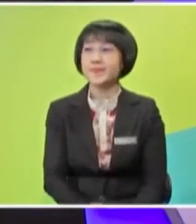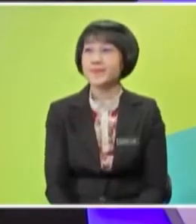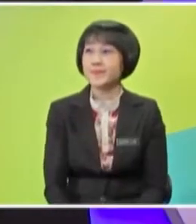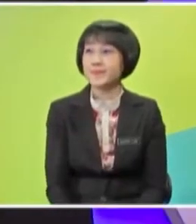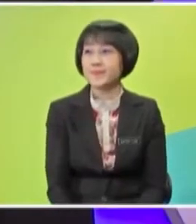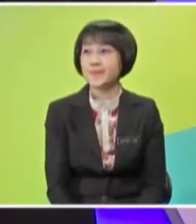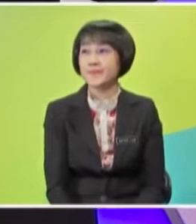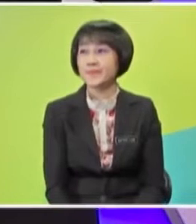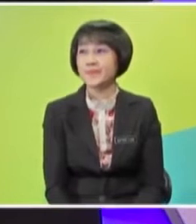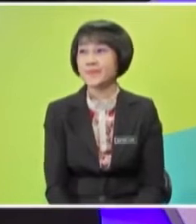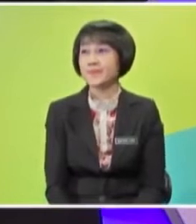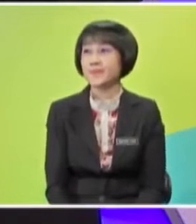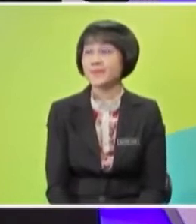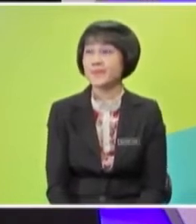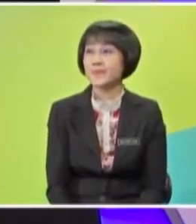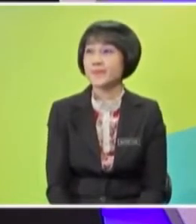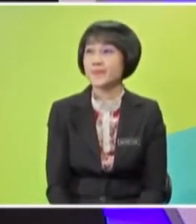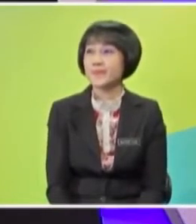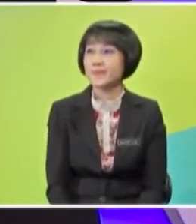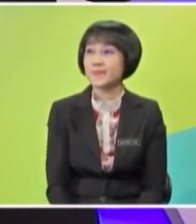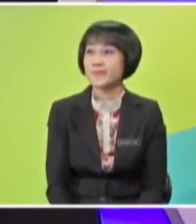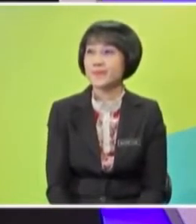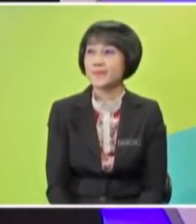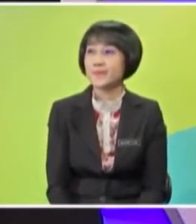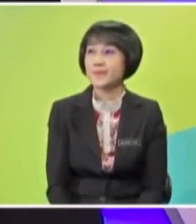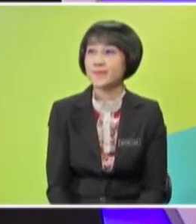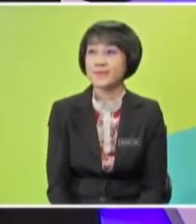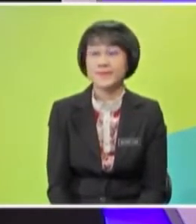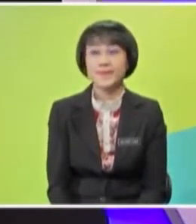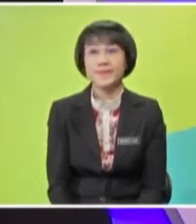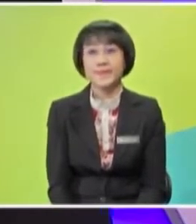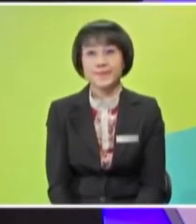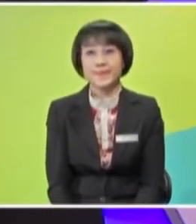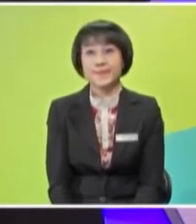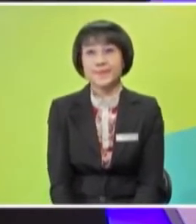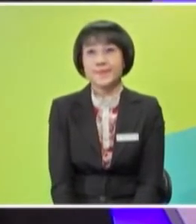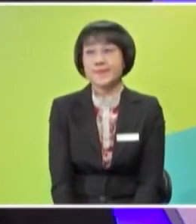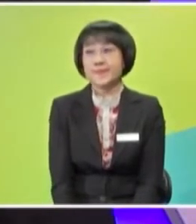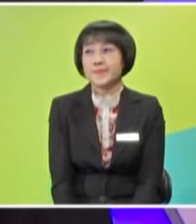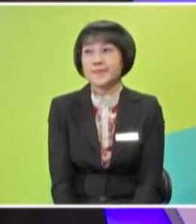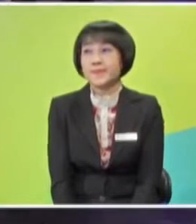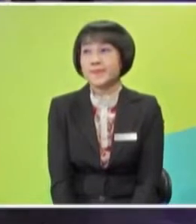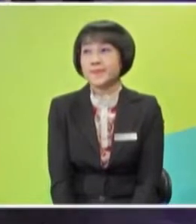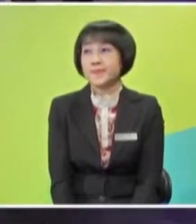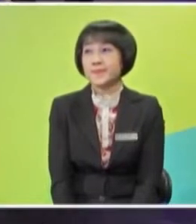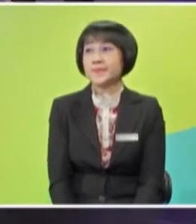or not. Okay, with that, we are going to listen to the recording. Let's